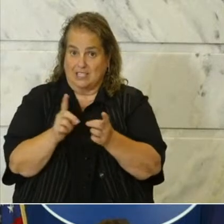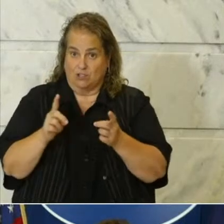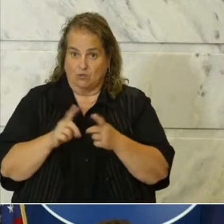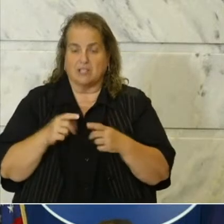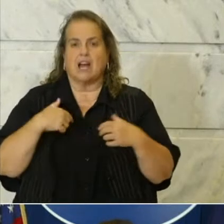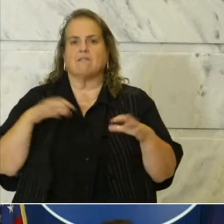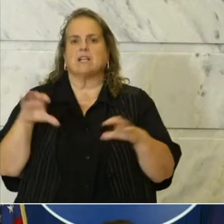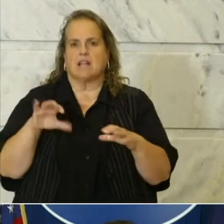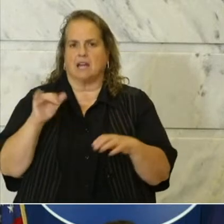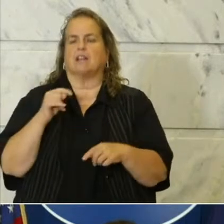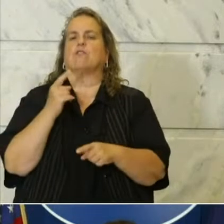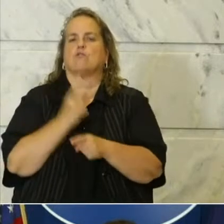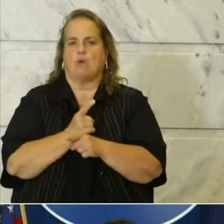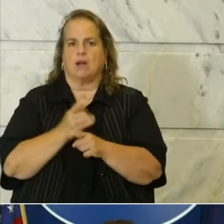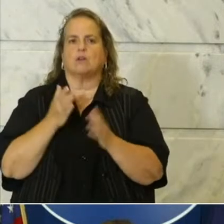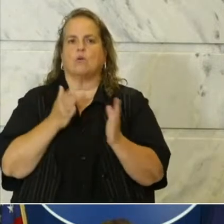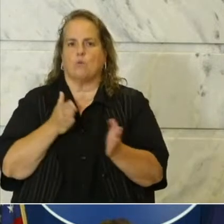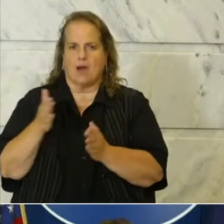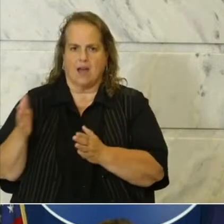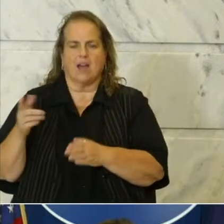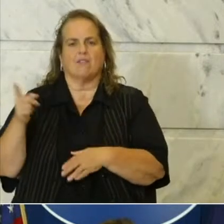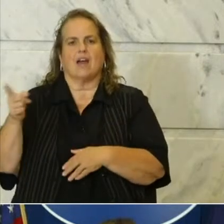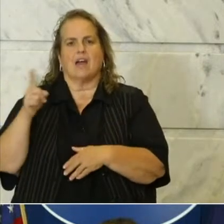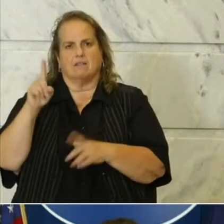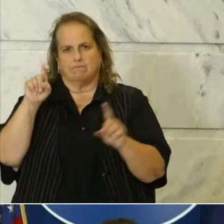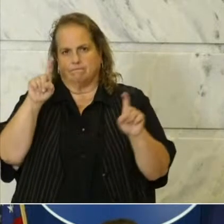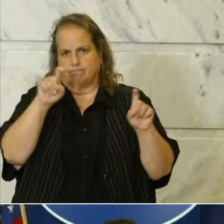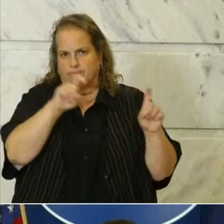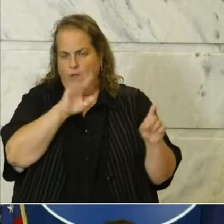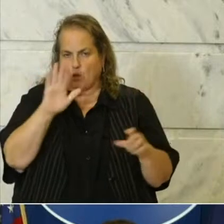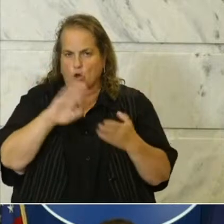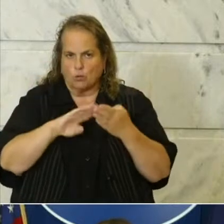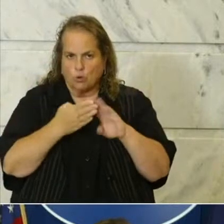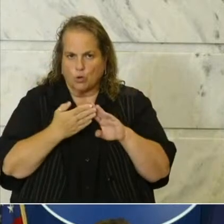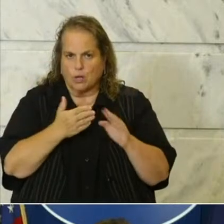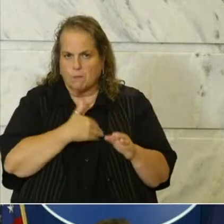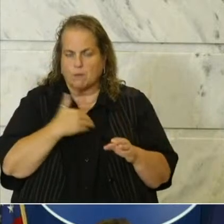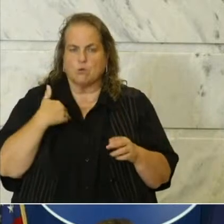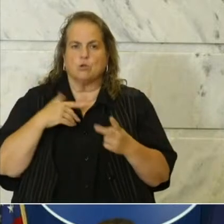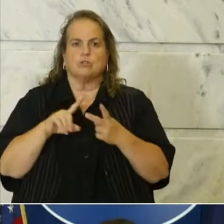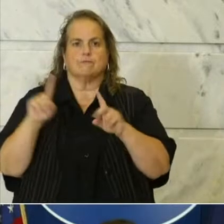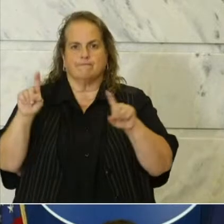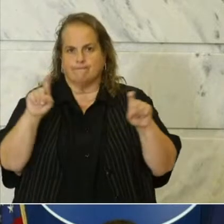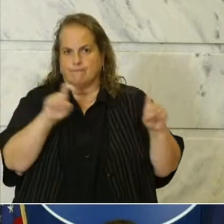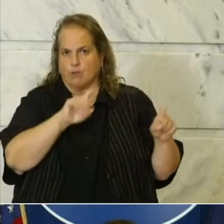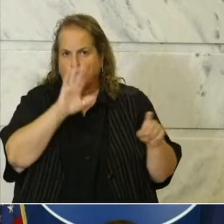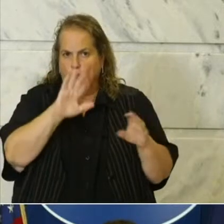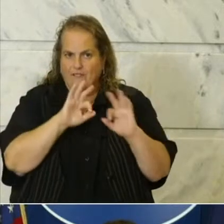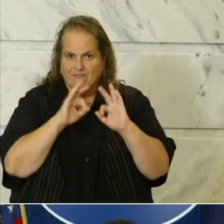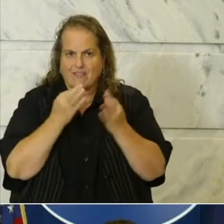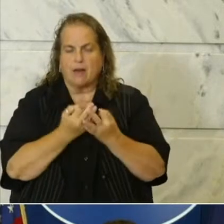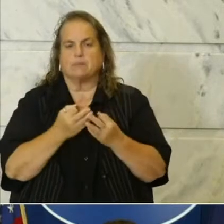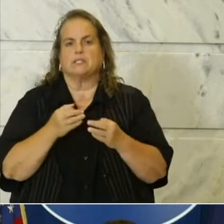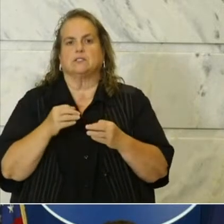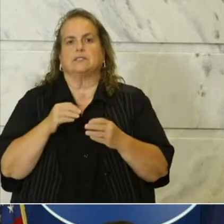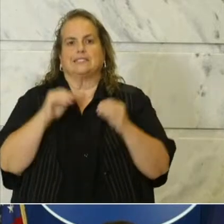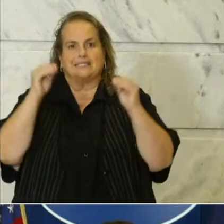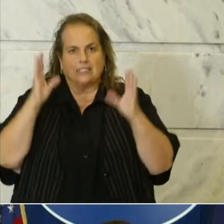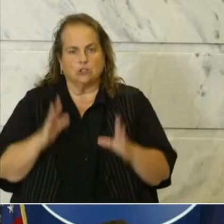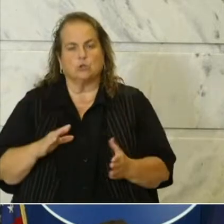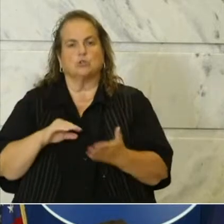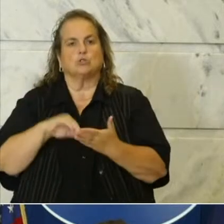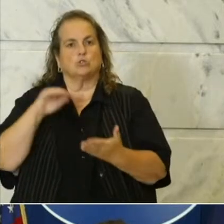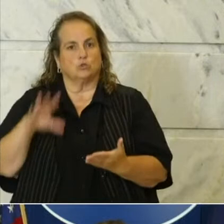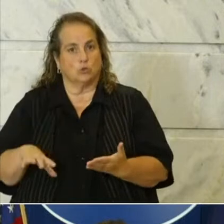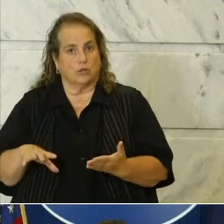done this the right way. They have surveyed their community members, their teachers, their families, and their students. And one point